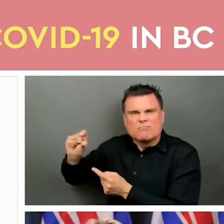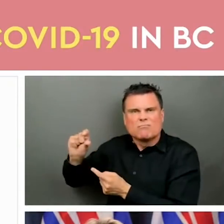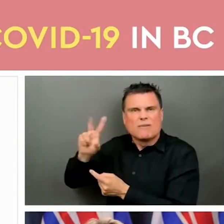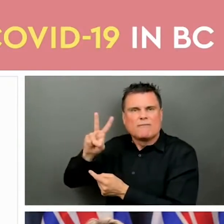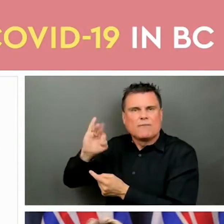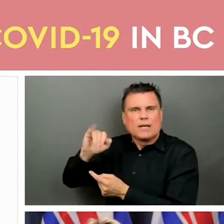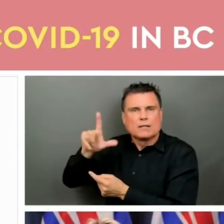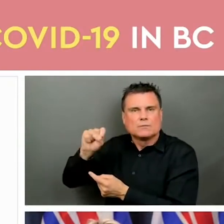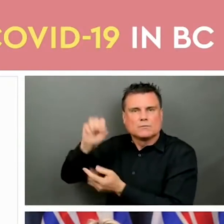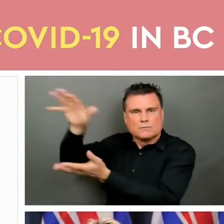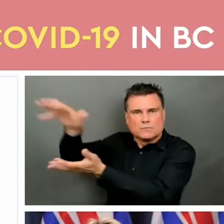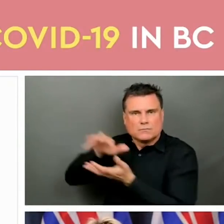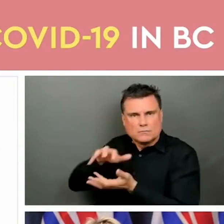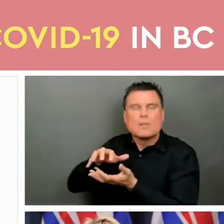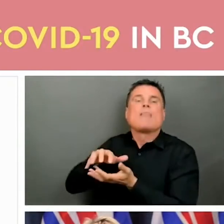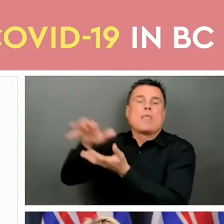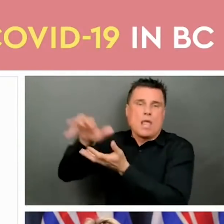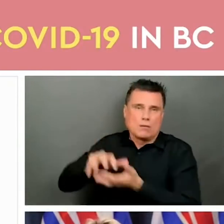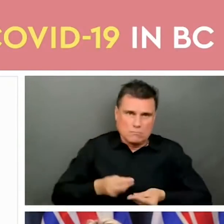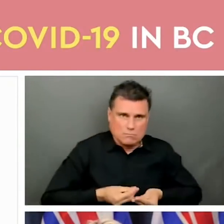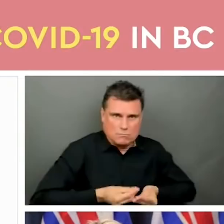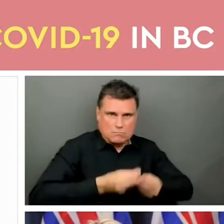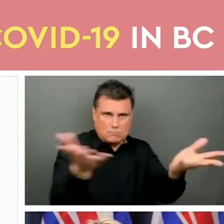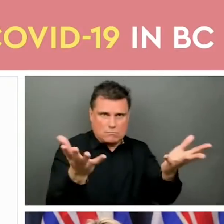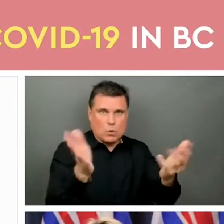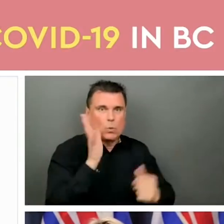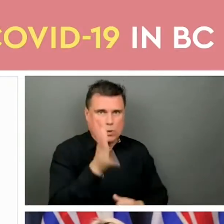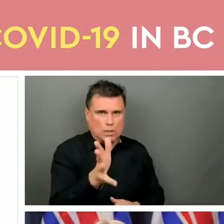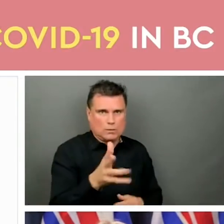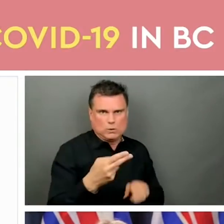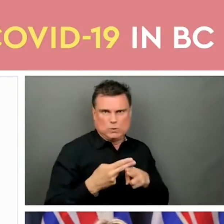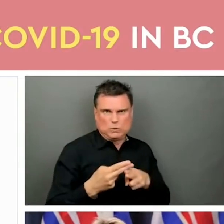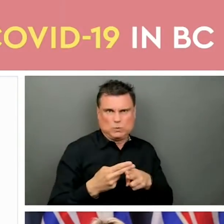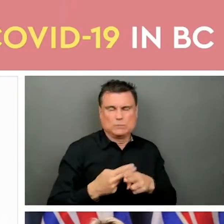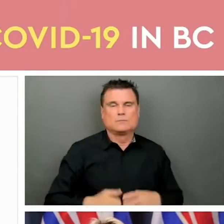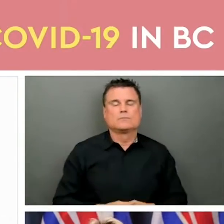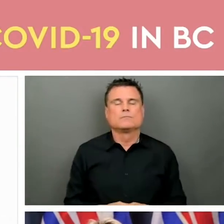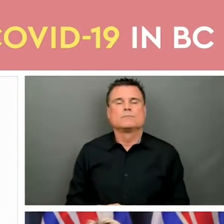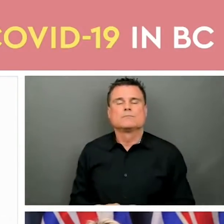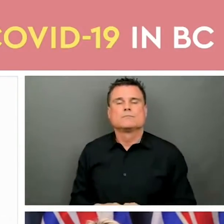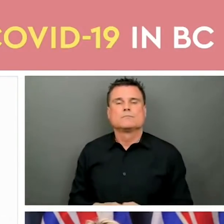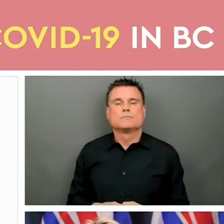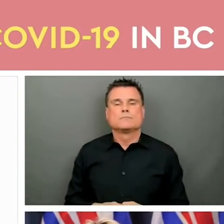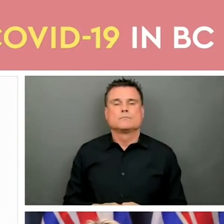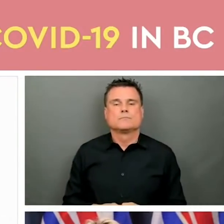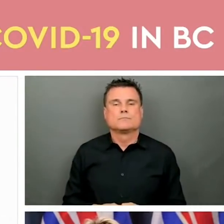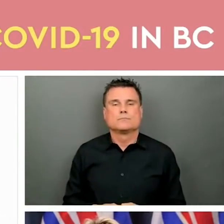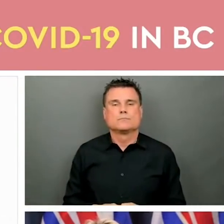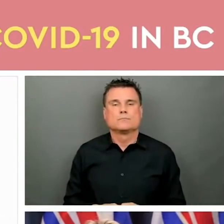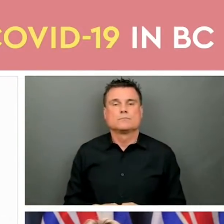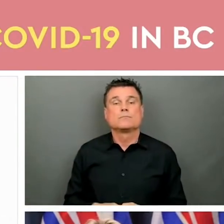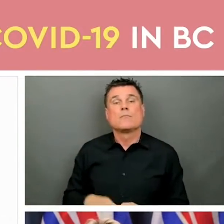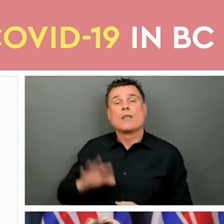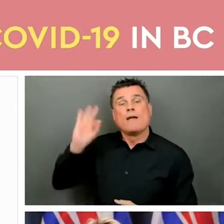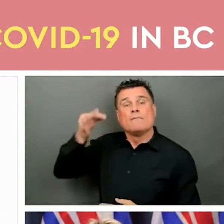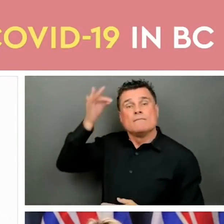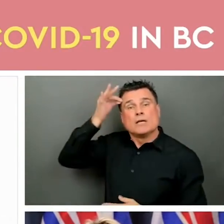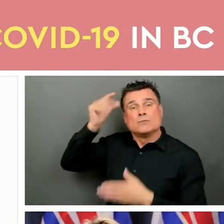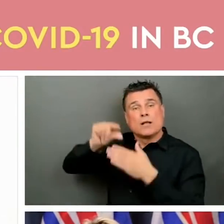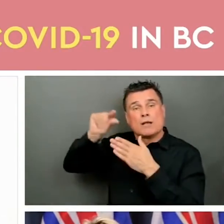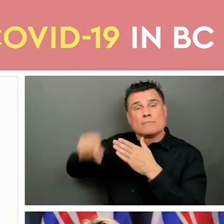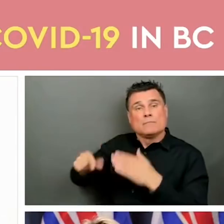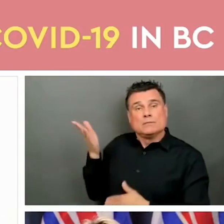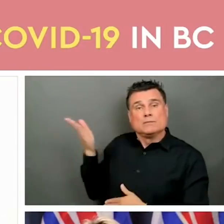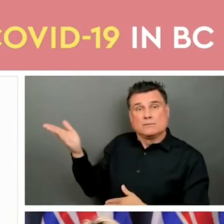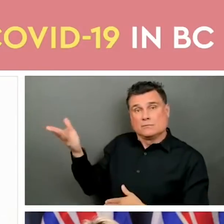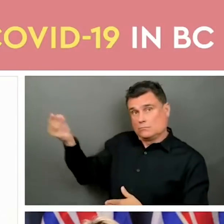been one of the things we've had to deal with, particularly in the next 2 weeks. We have assurances, though, that from our federal government, who is working hard to make